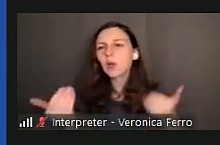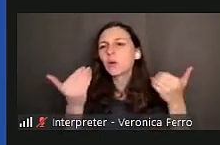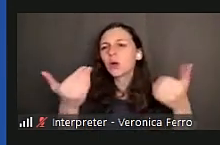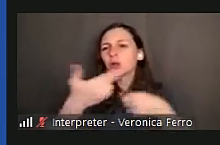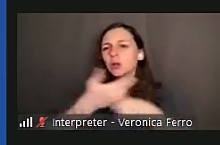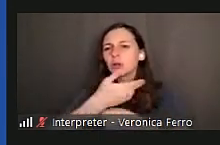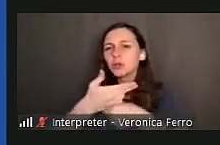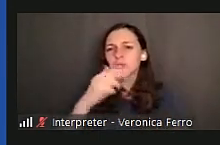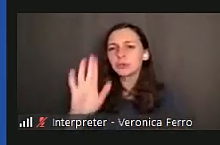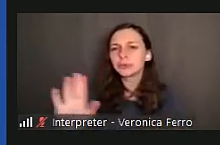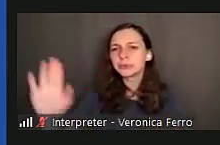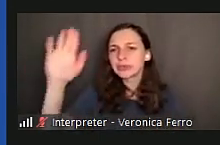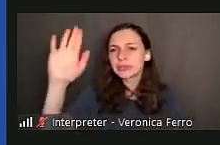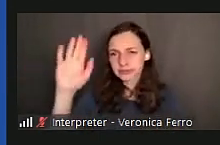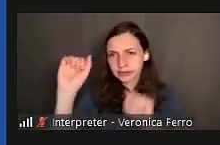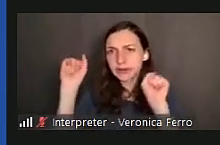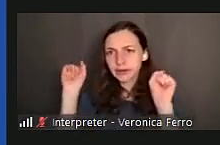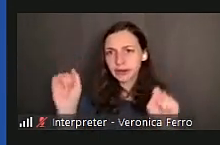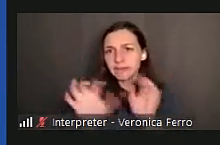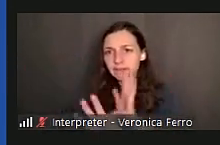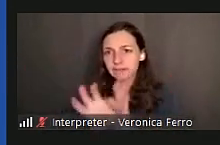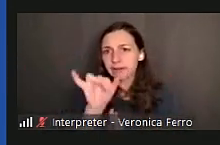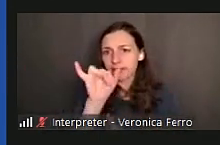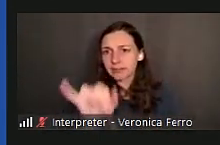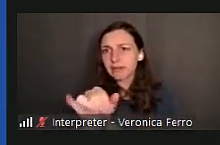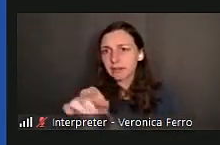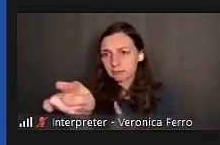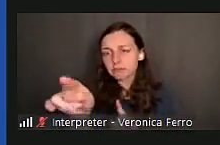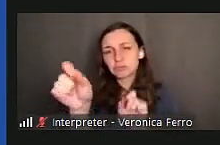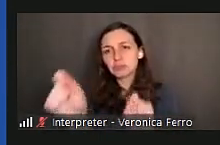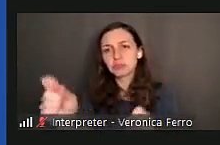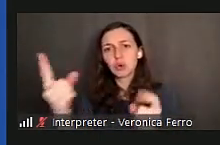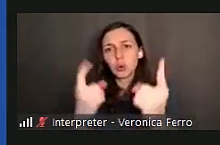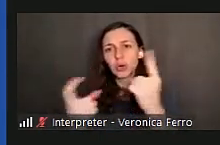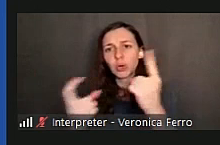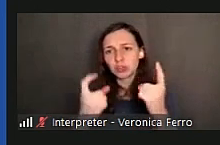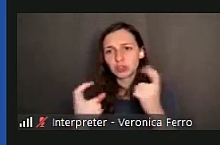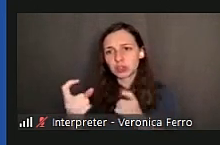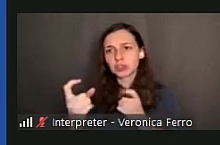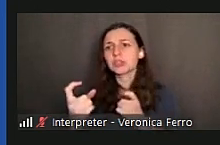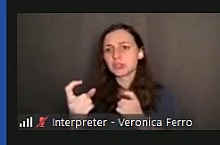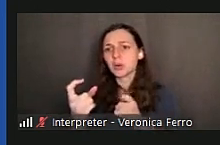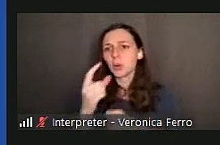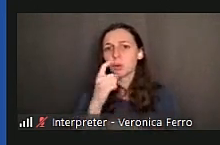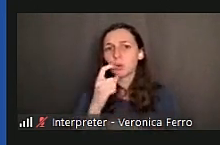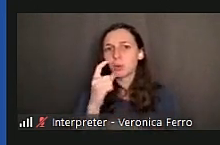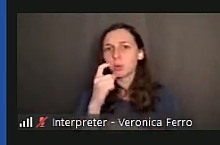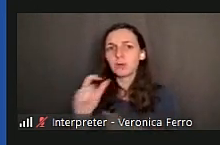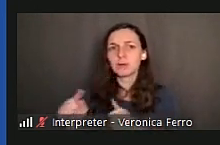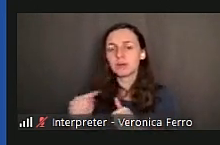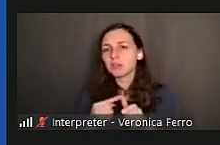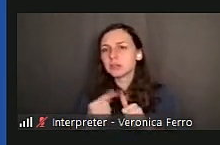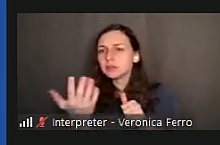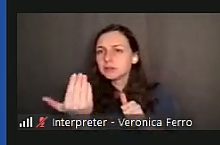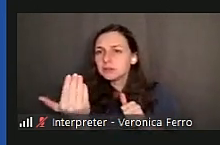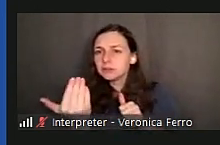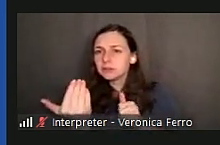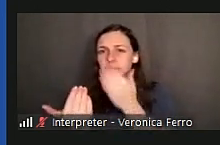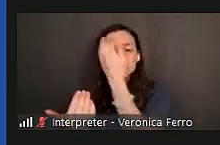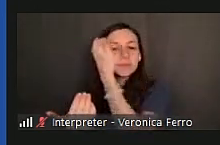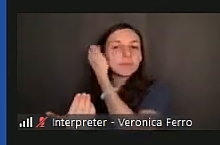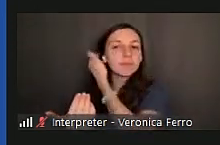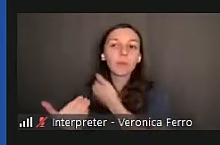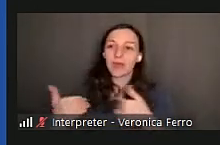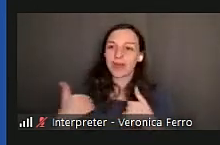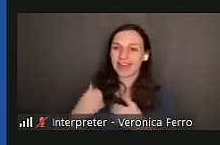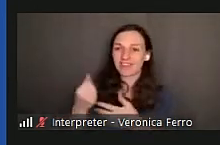that down in the bottom of your console, and we'll go ahead and get to questions in the order that they were received. We'll start with first questions first. We'll have time to come back to